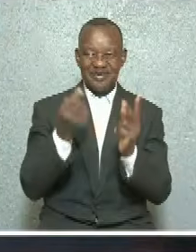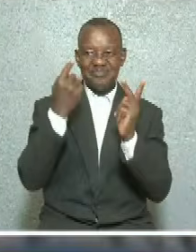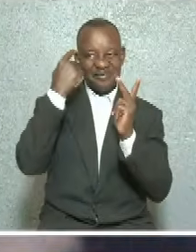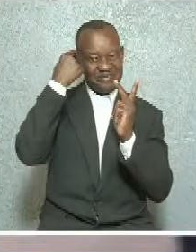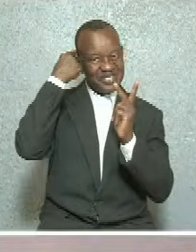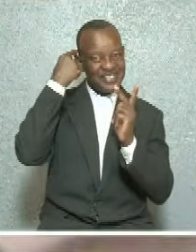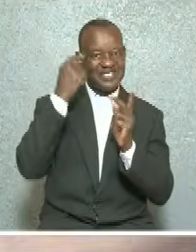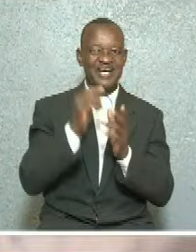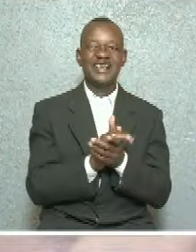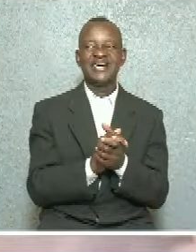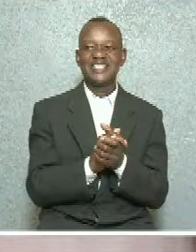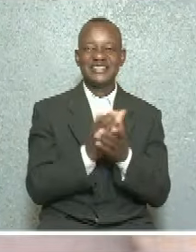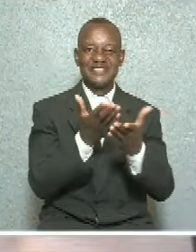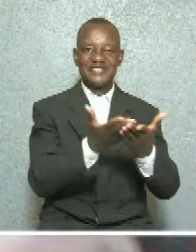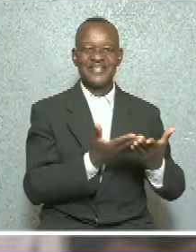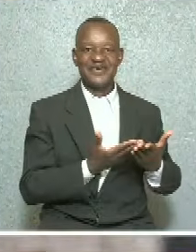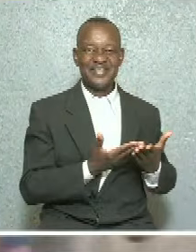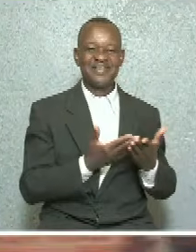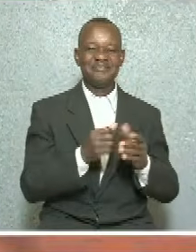applause.